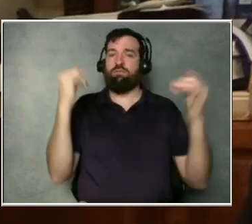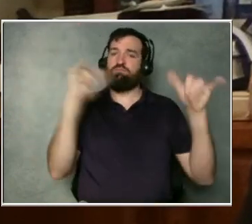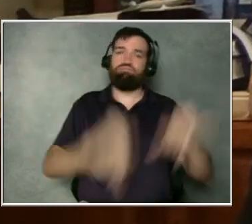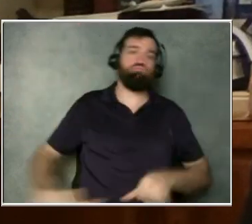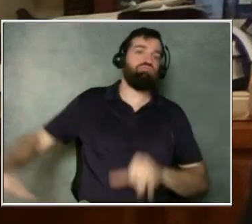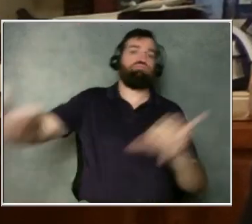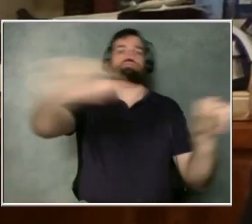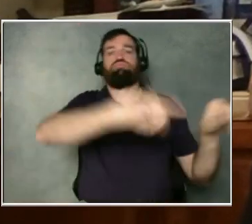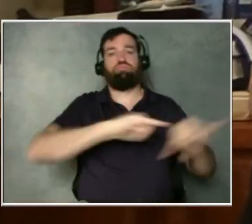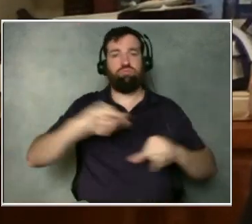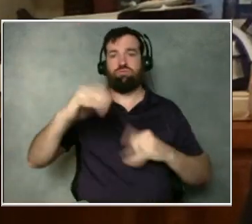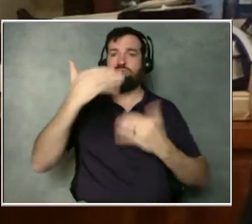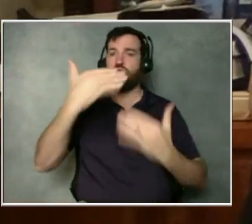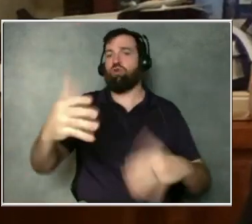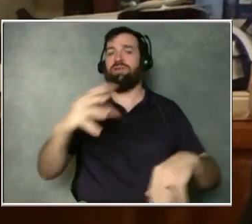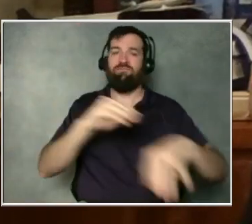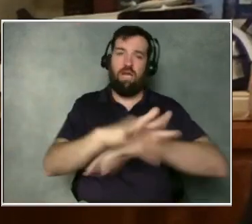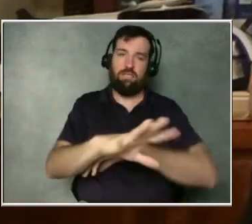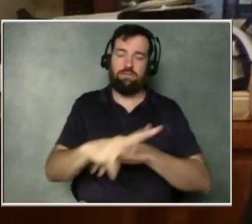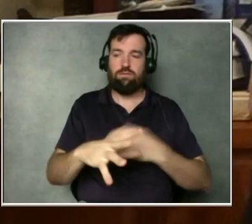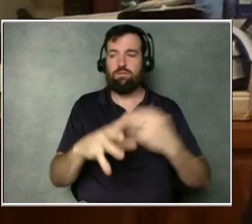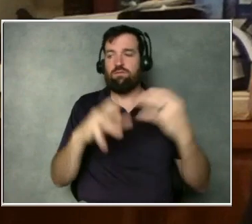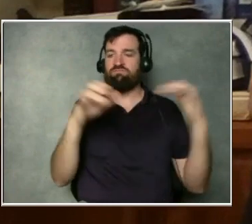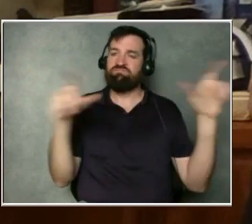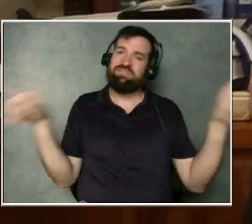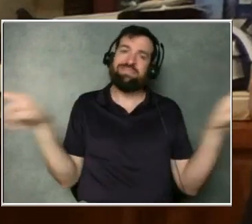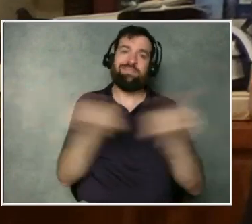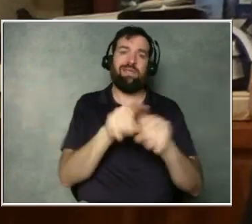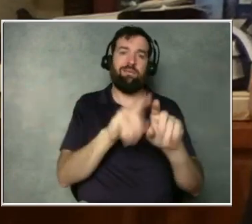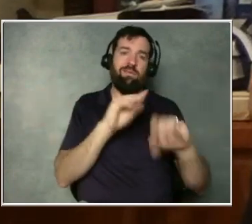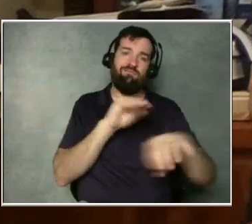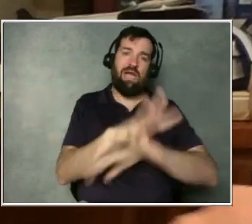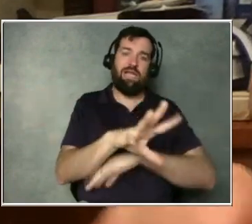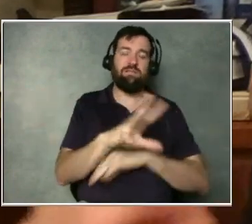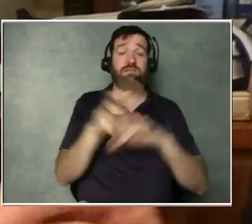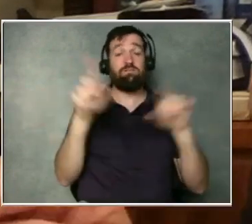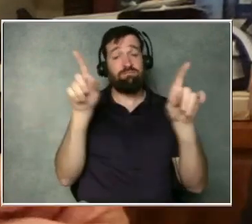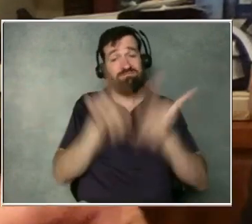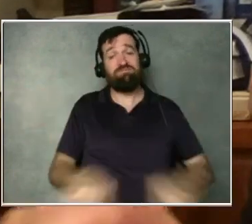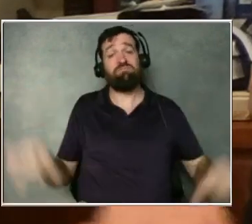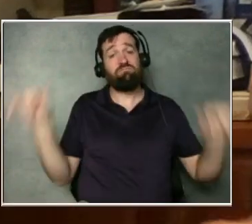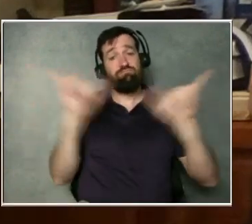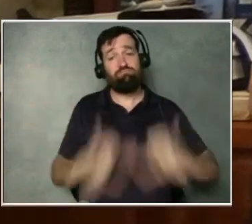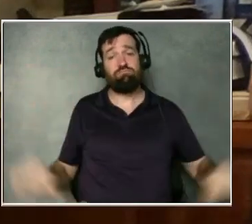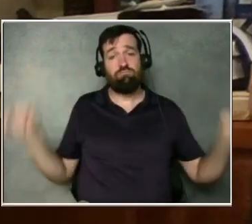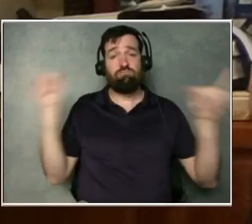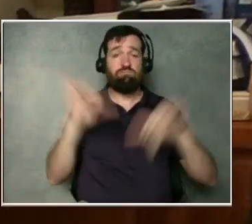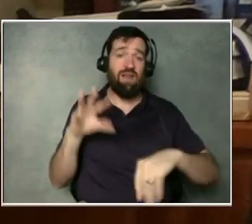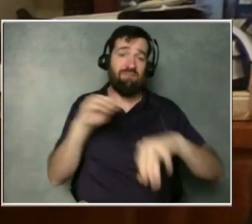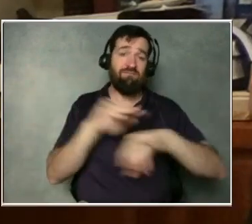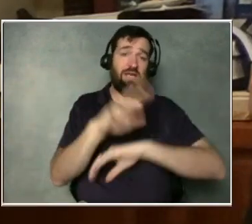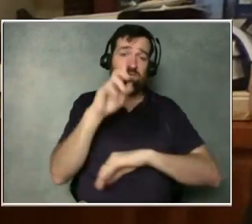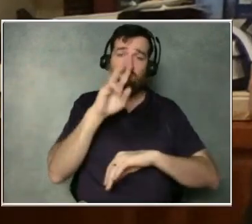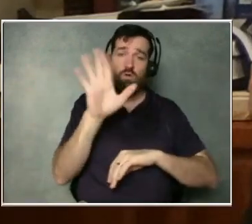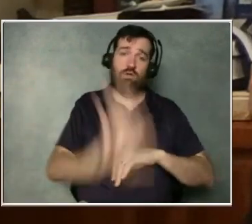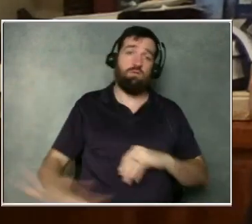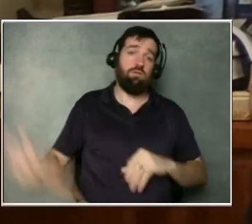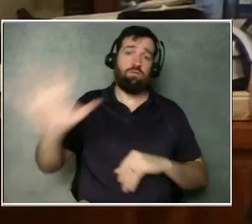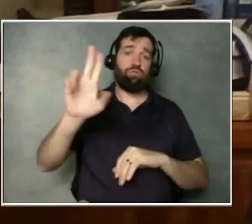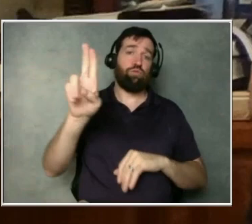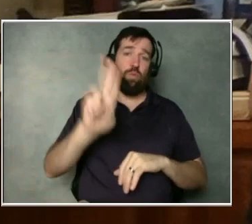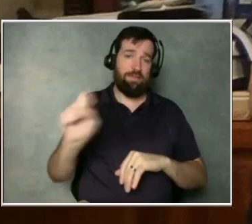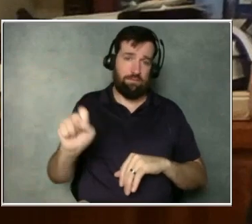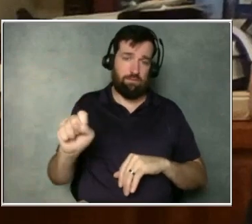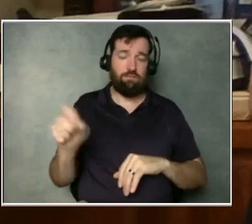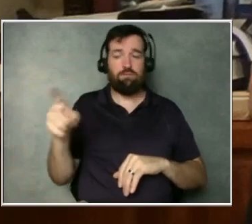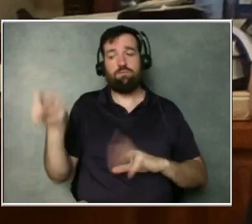given good advice, coherent advice, and consistent advice across the nation. They are the